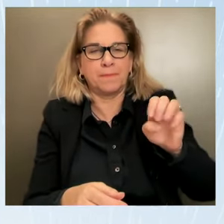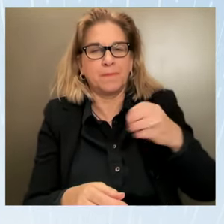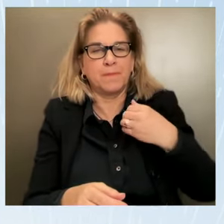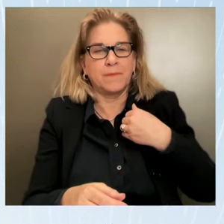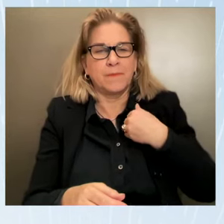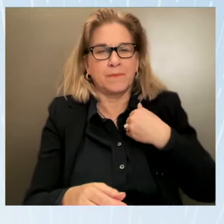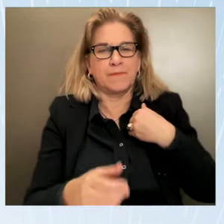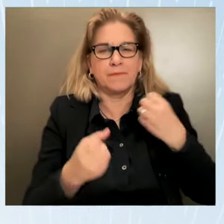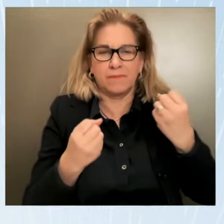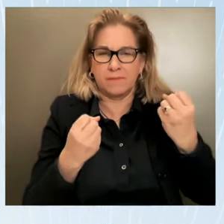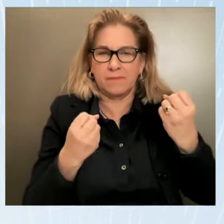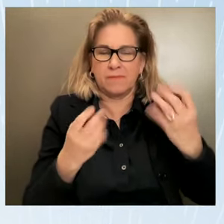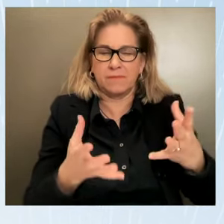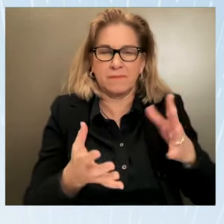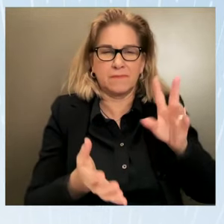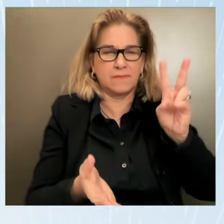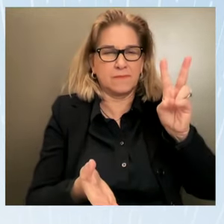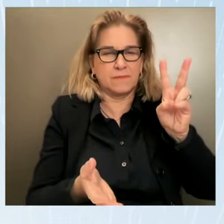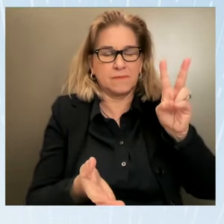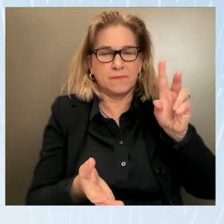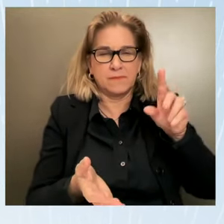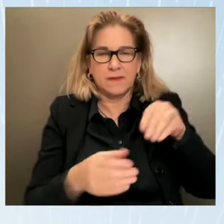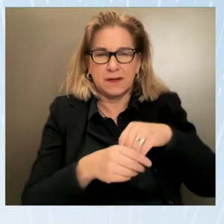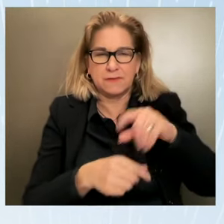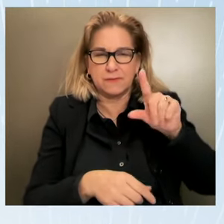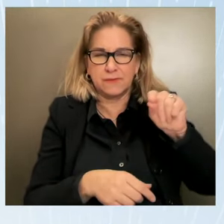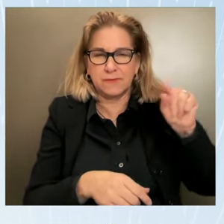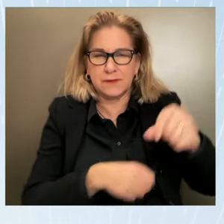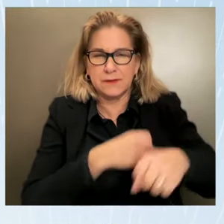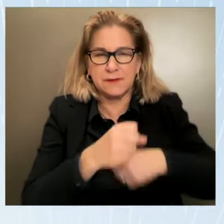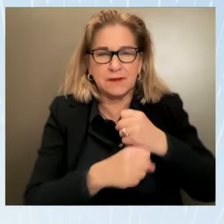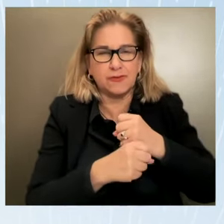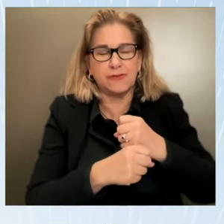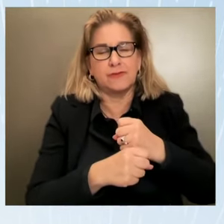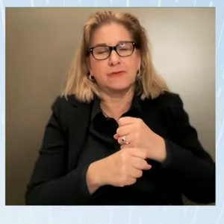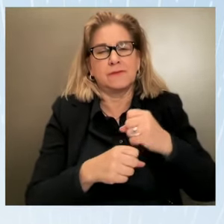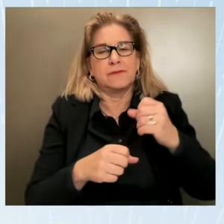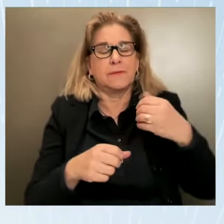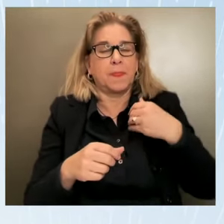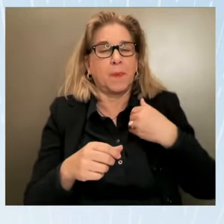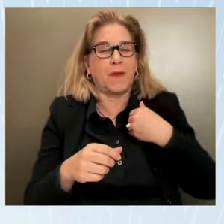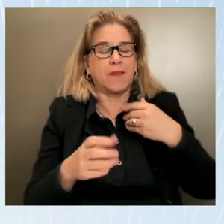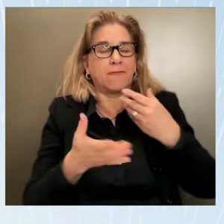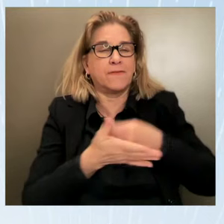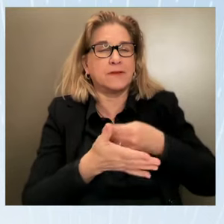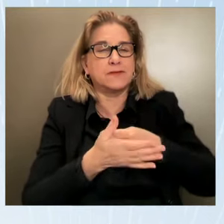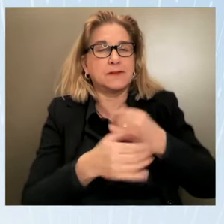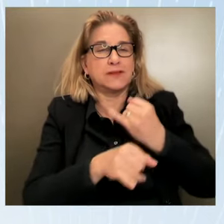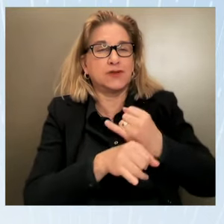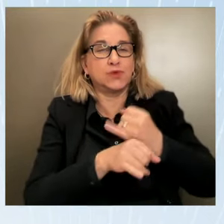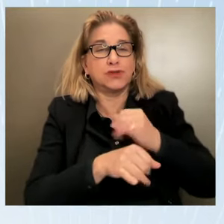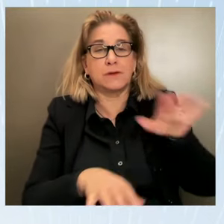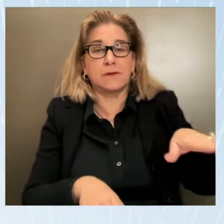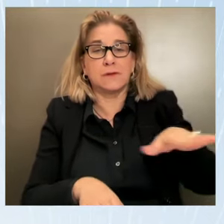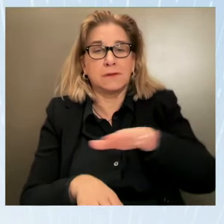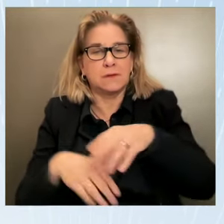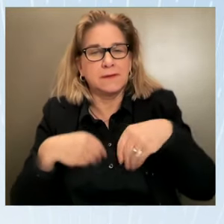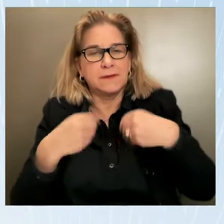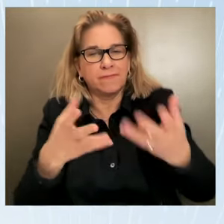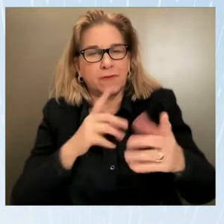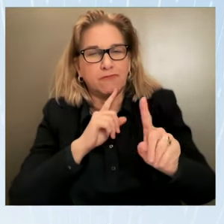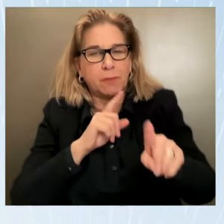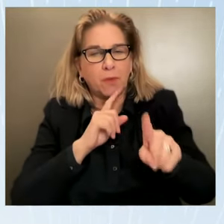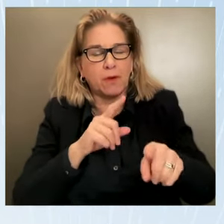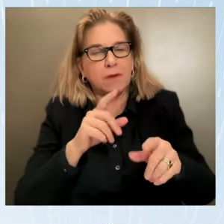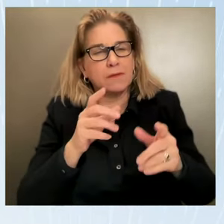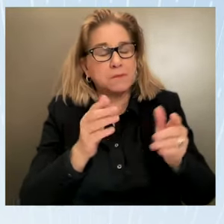in identifying and reporting transactions related to these illicit activities. Human trafficking also remains a focus of Treasury's engagement with our